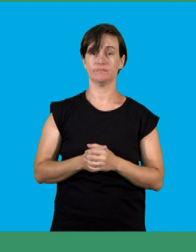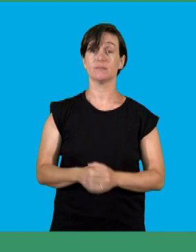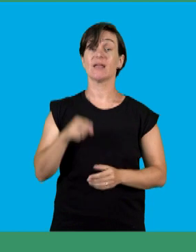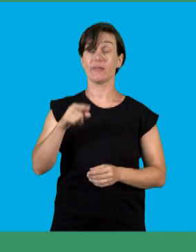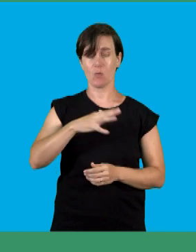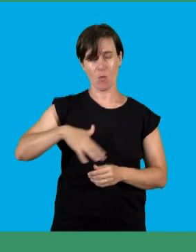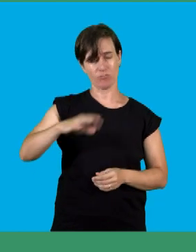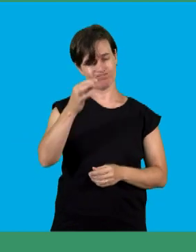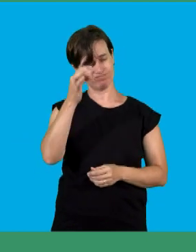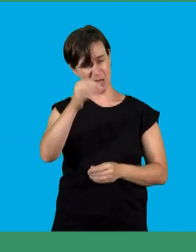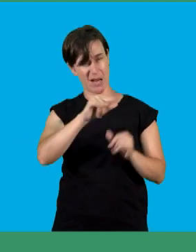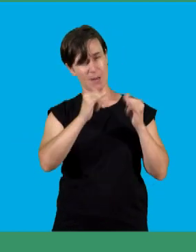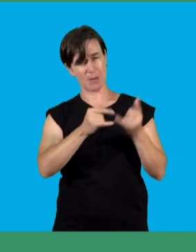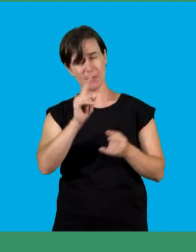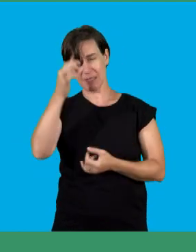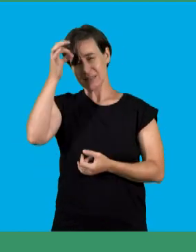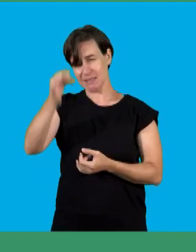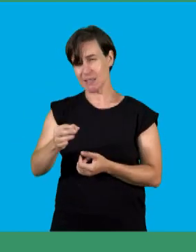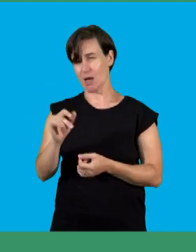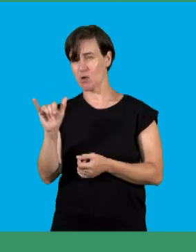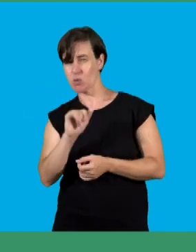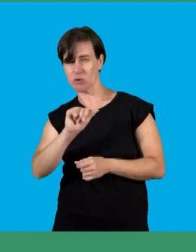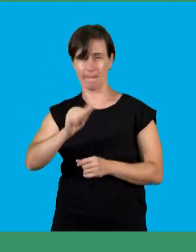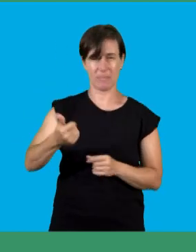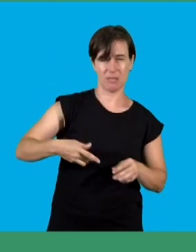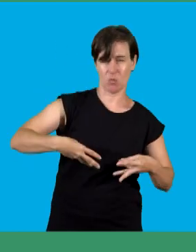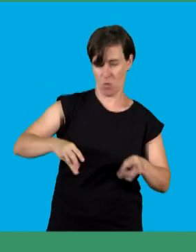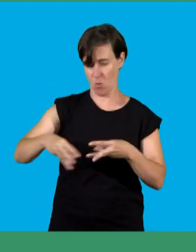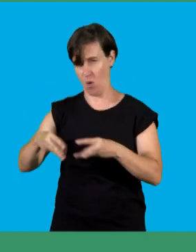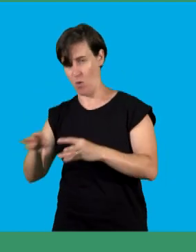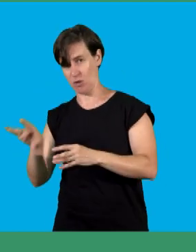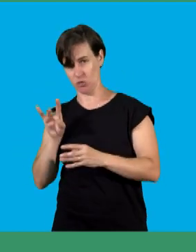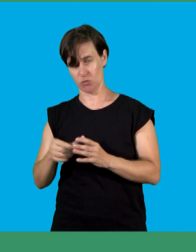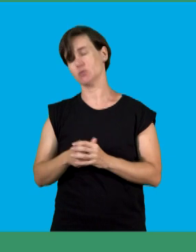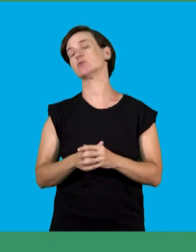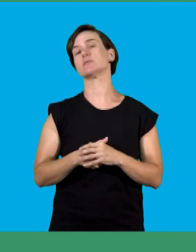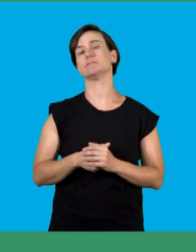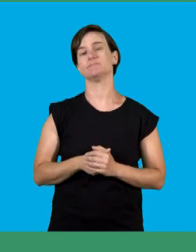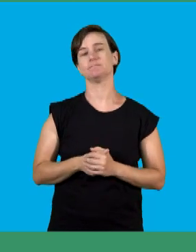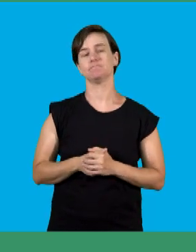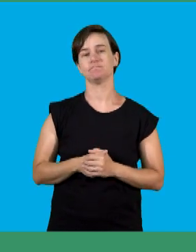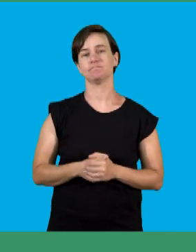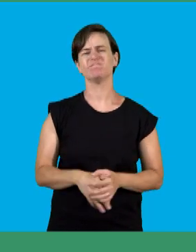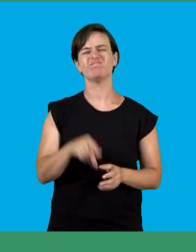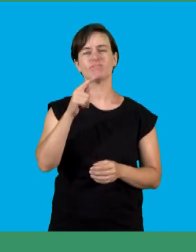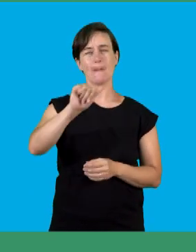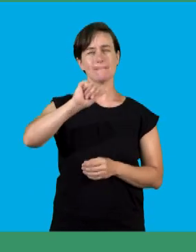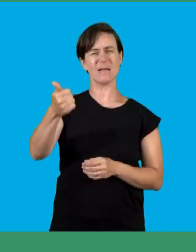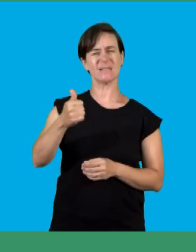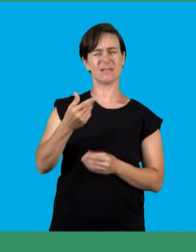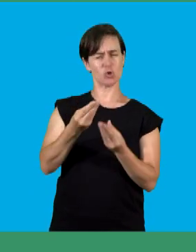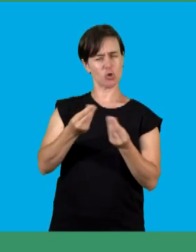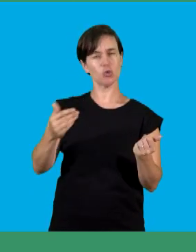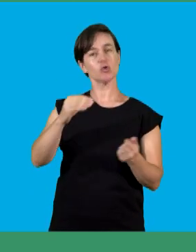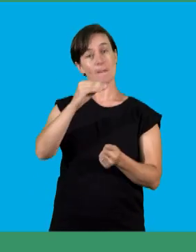a consensus is reached and the best solution is chosen. Best solution being our